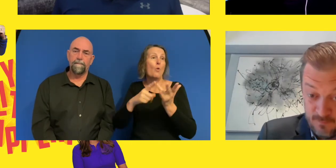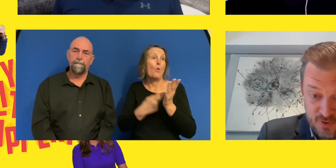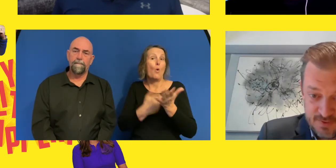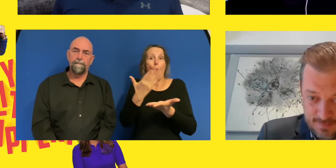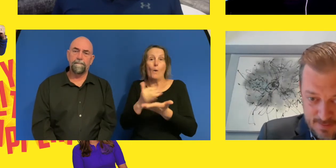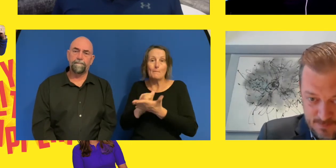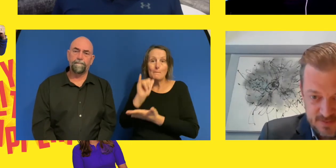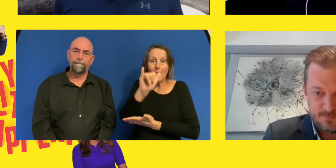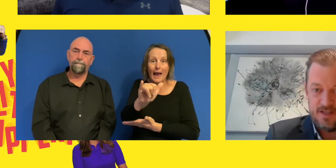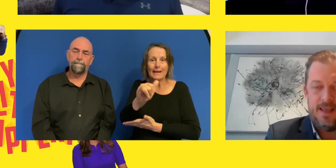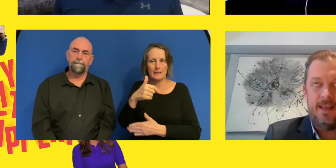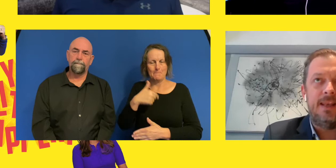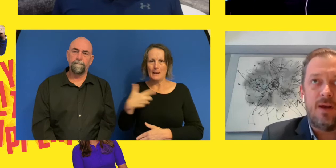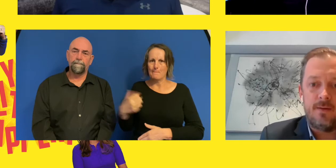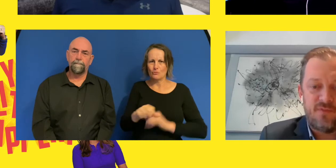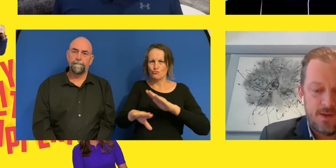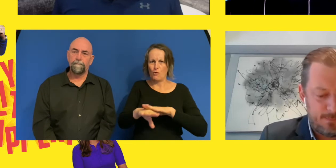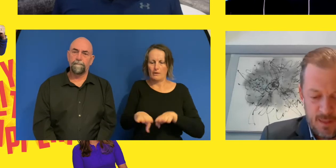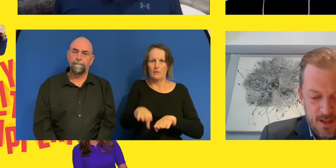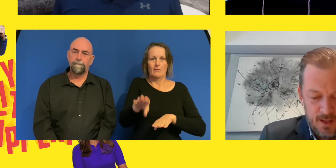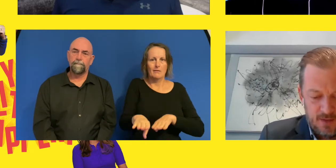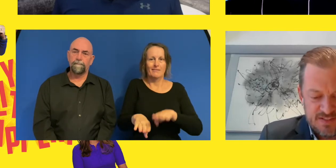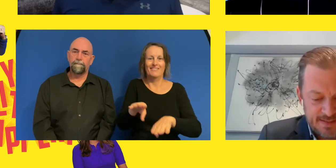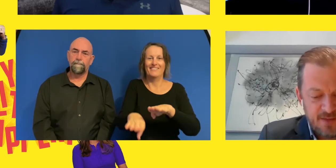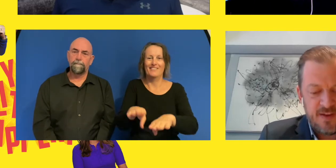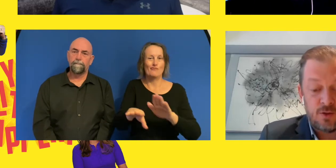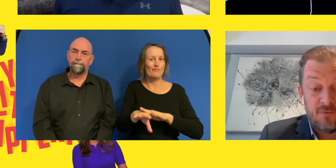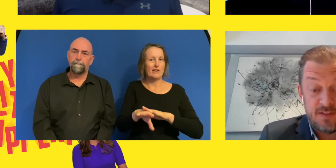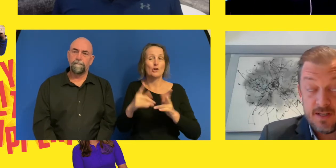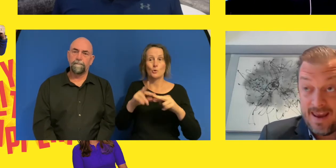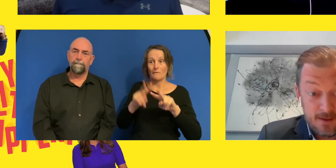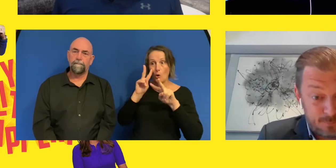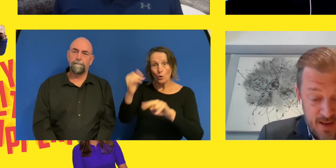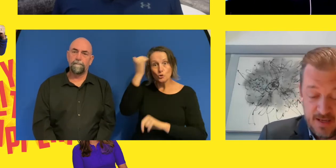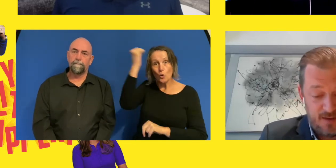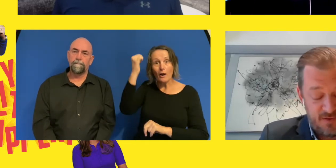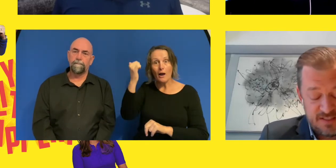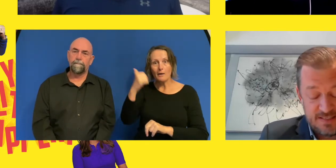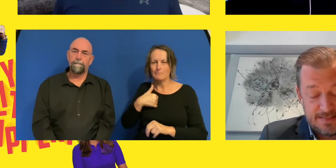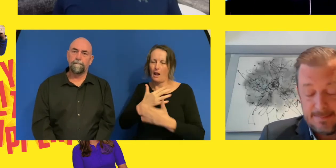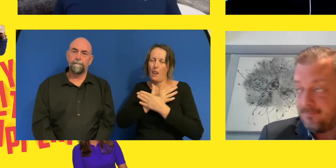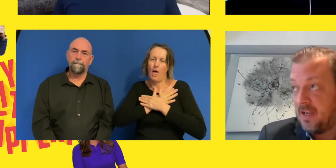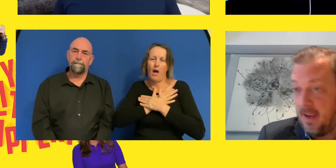foot first. Anywhere. If it's an elevator, if it's an airplane, if